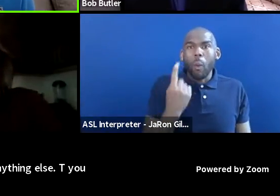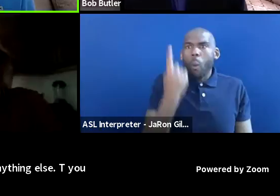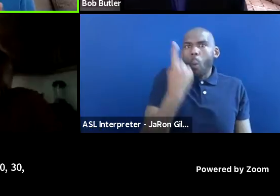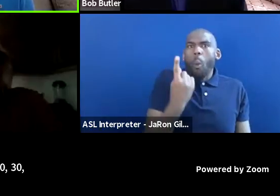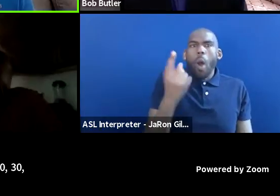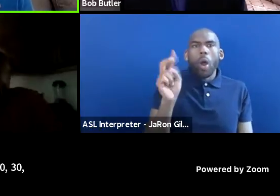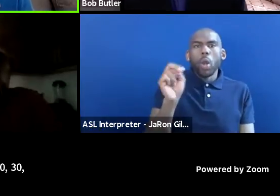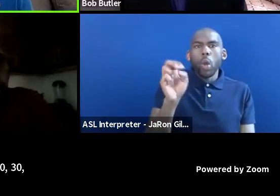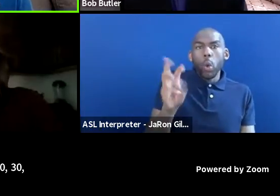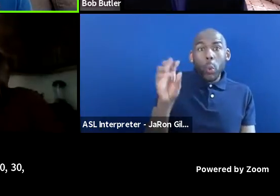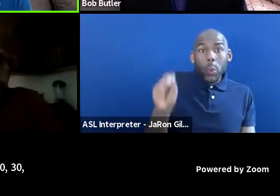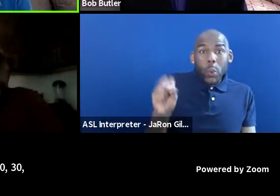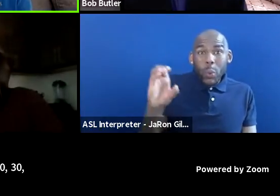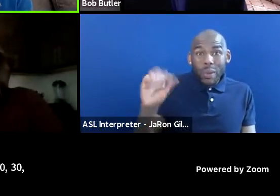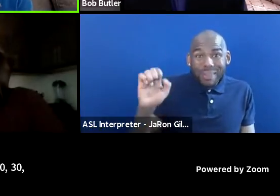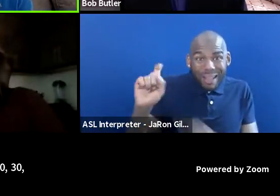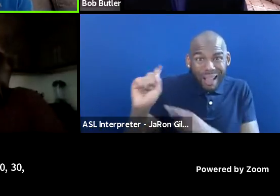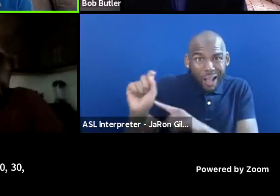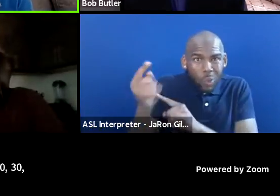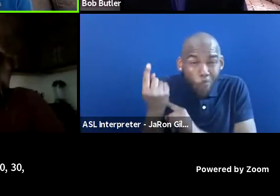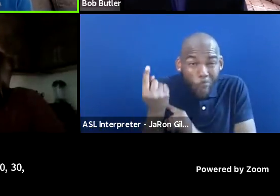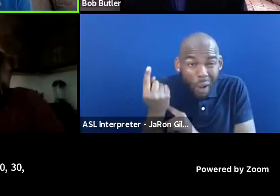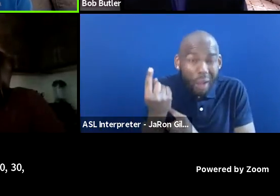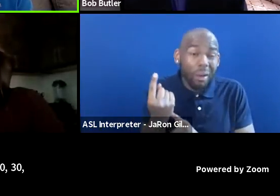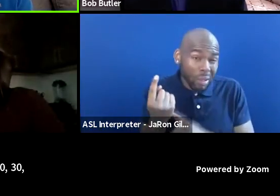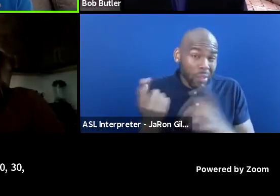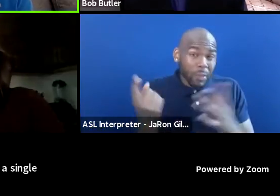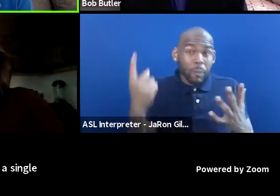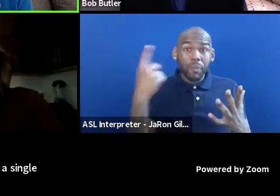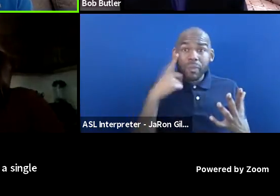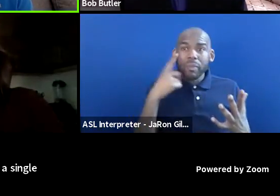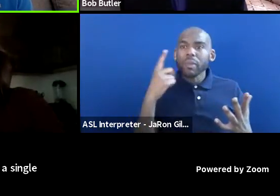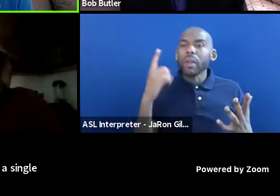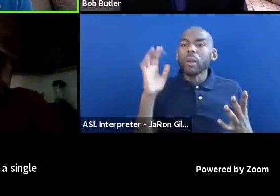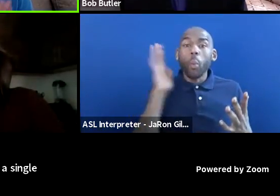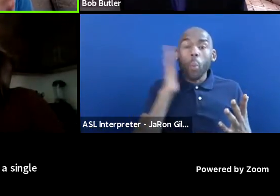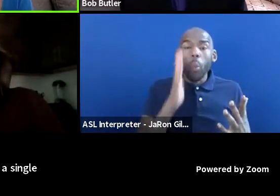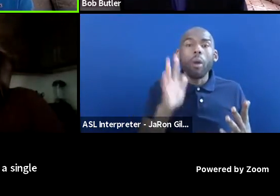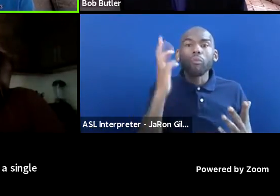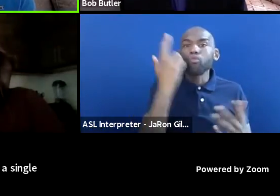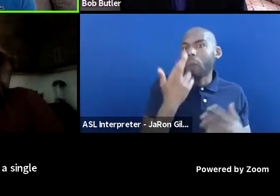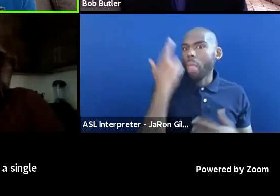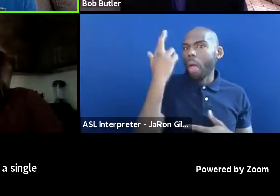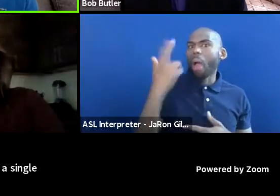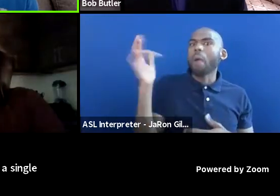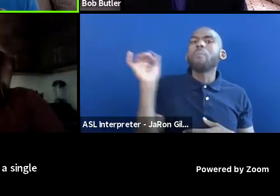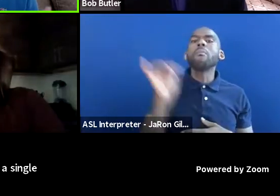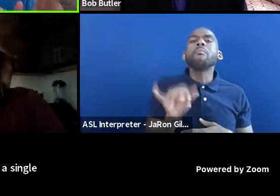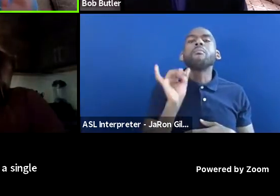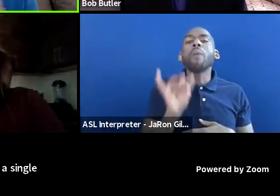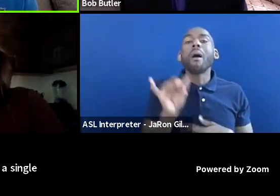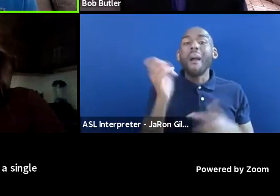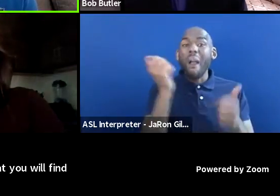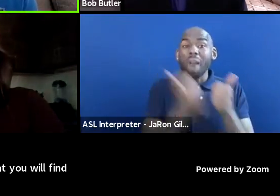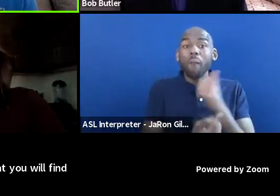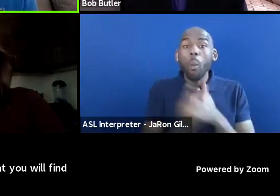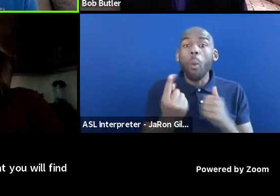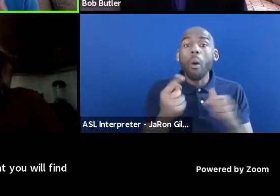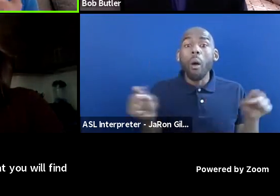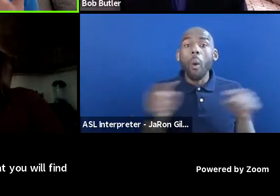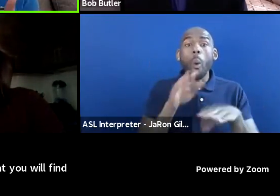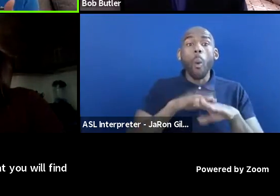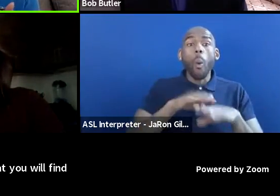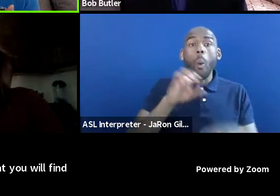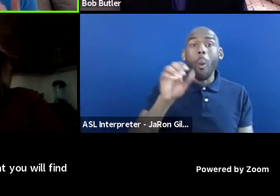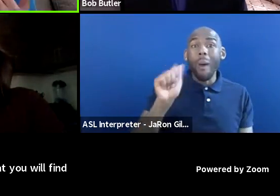newscast. And I think what you will find is everybody who's on air kind